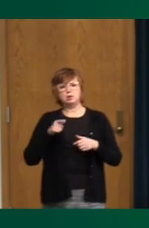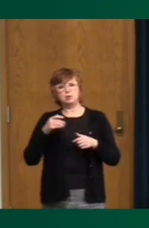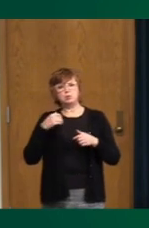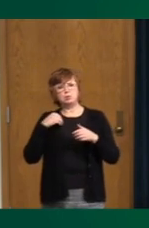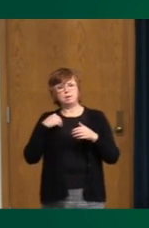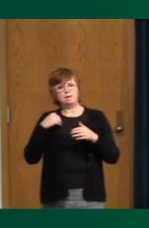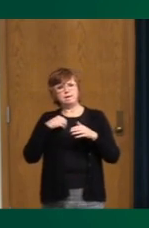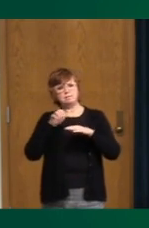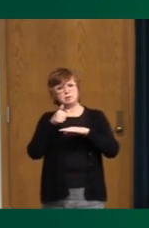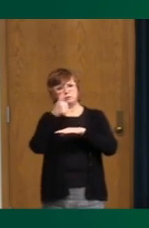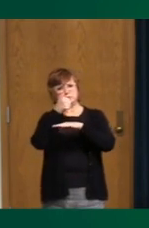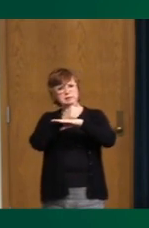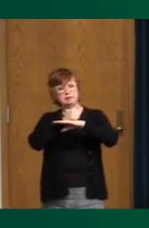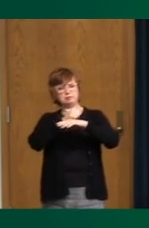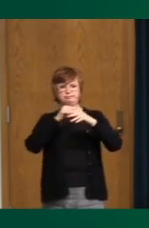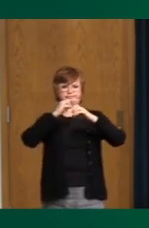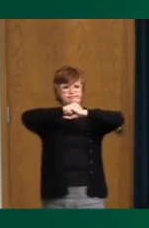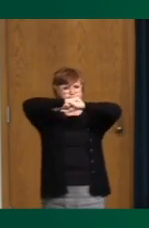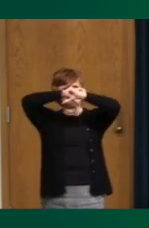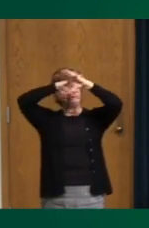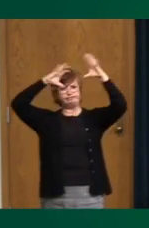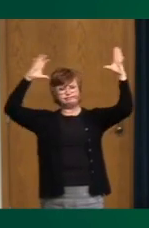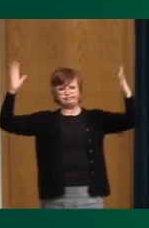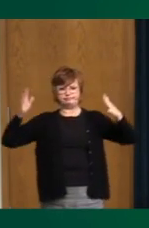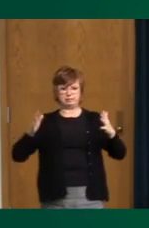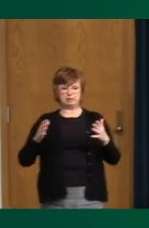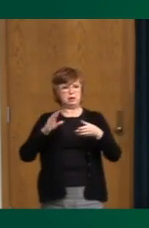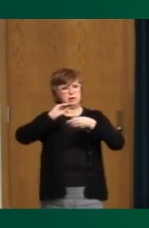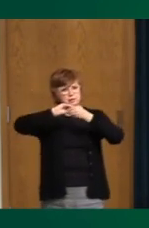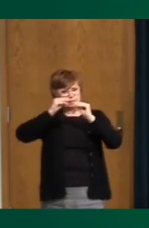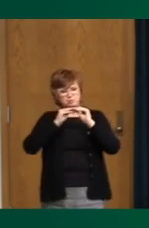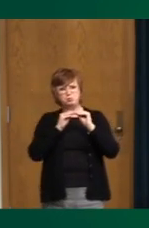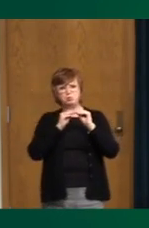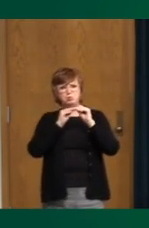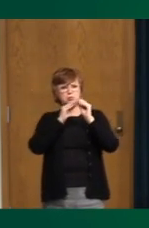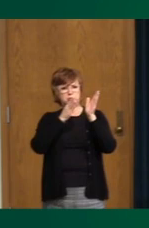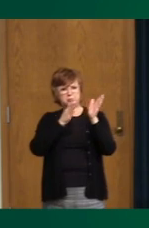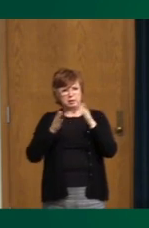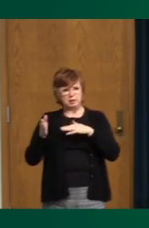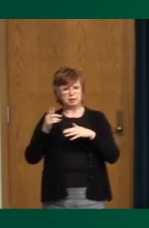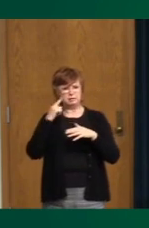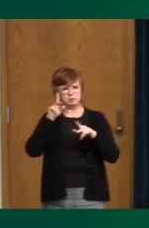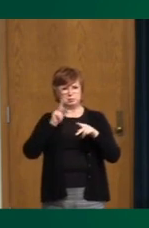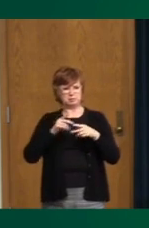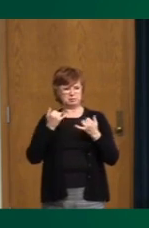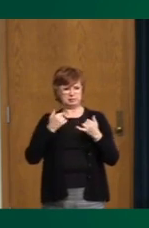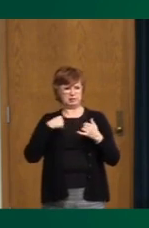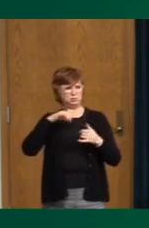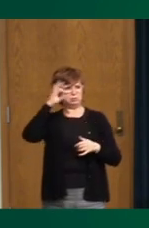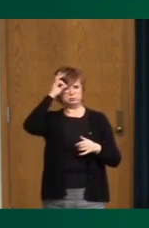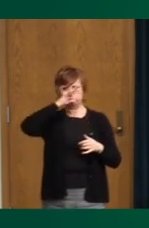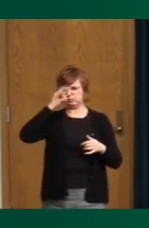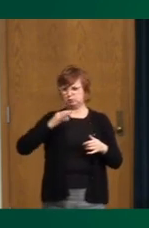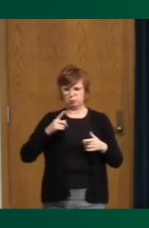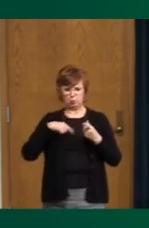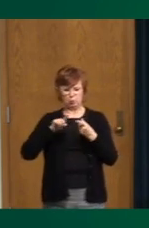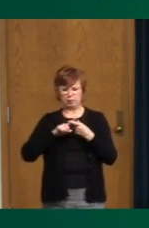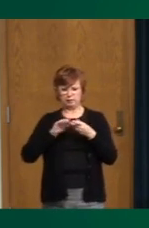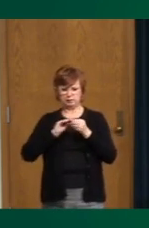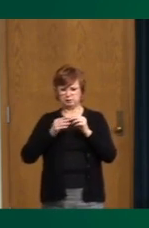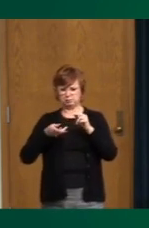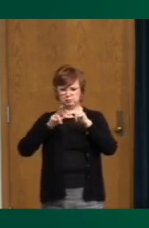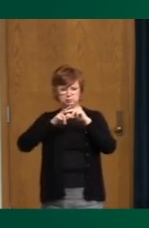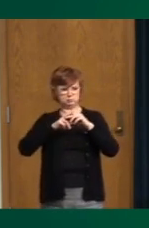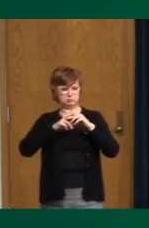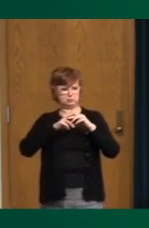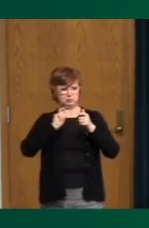positive rate, or hospitalizations, that will trigger, say reduced capacity or further restrictions. Because